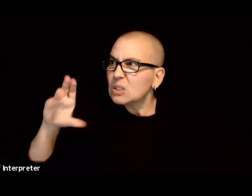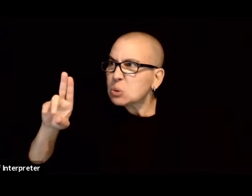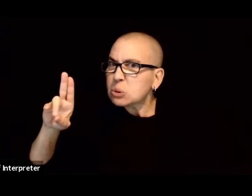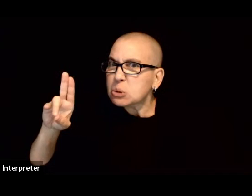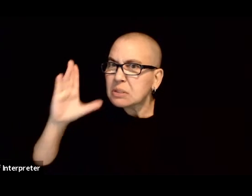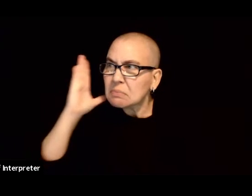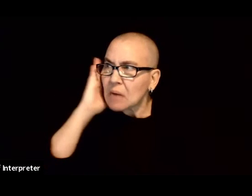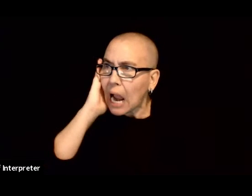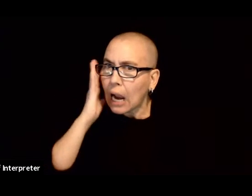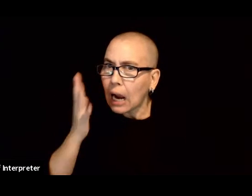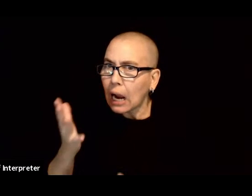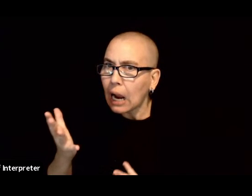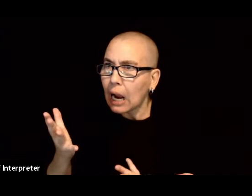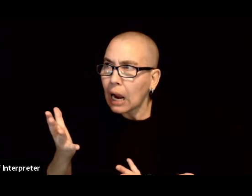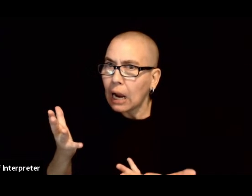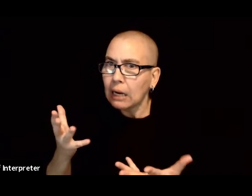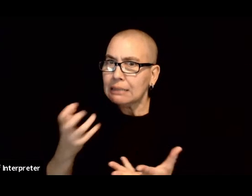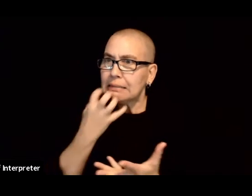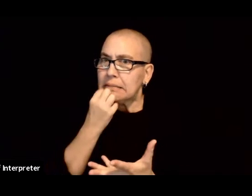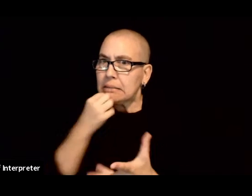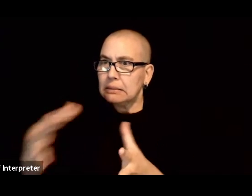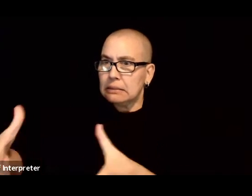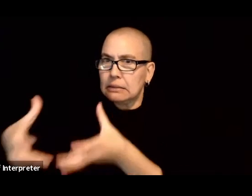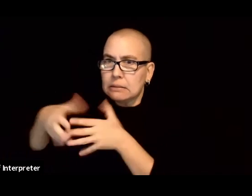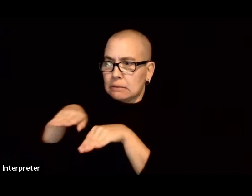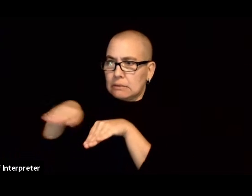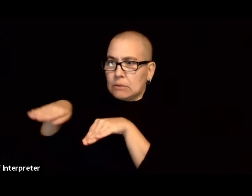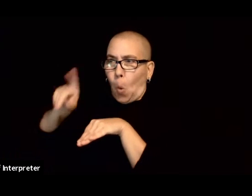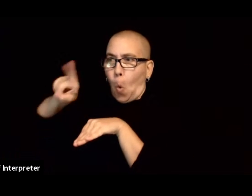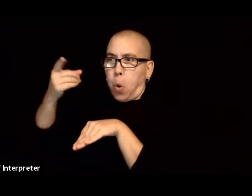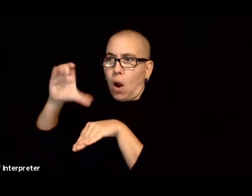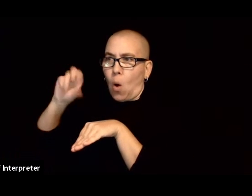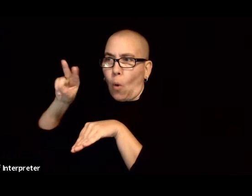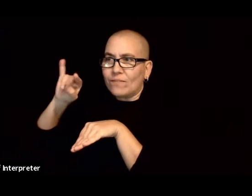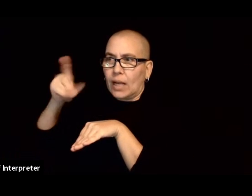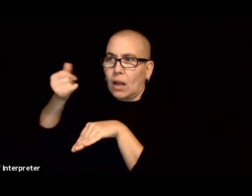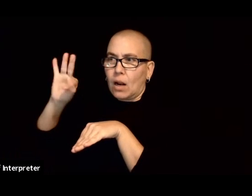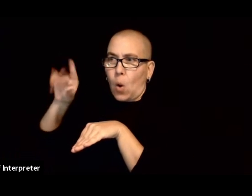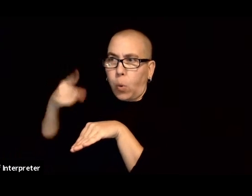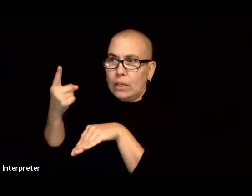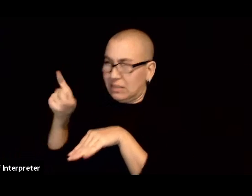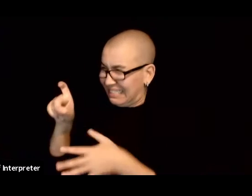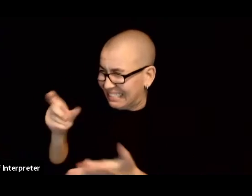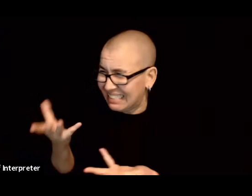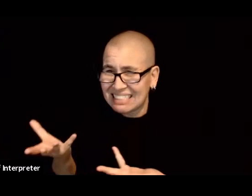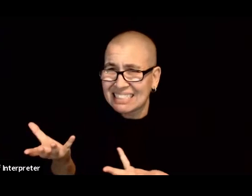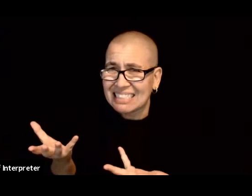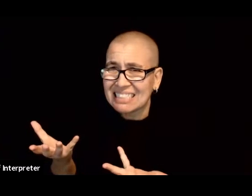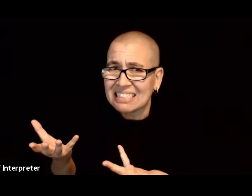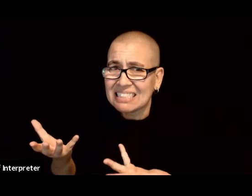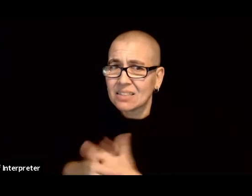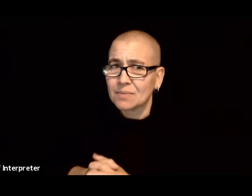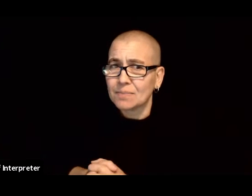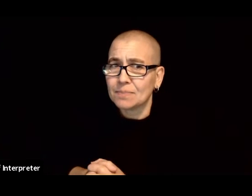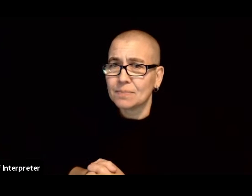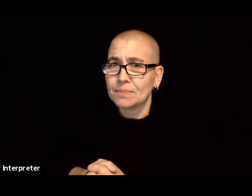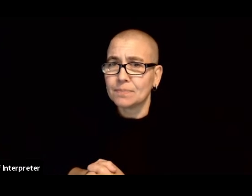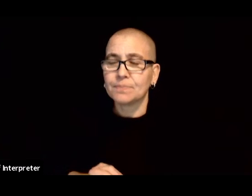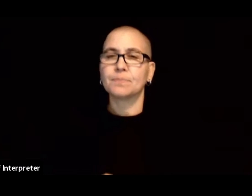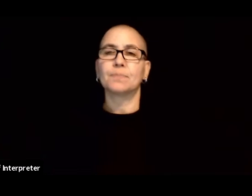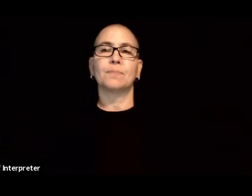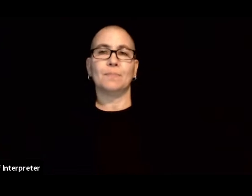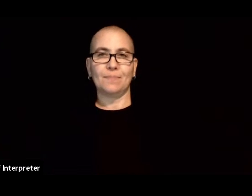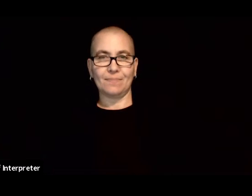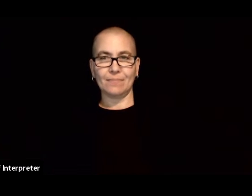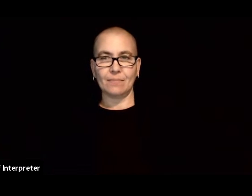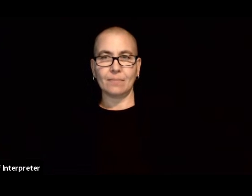who would be in the ICU no matter what? Well, it's an important point. I mean, and I think Chris